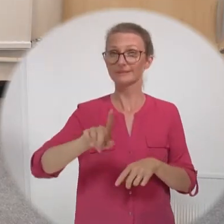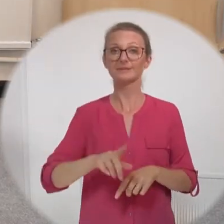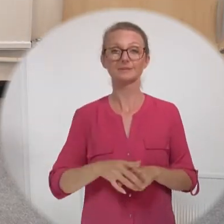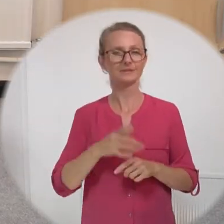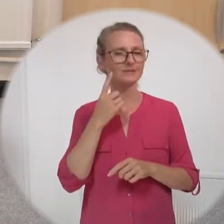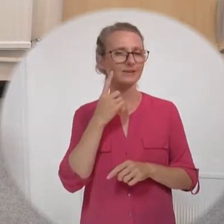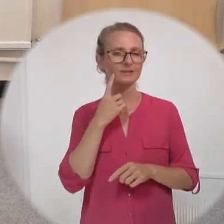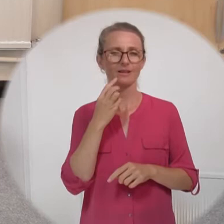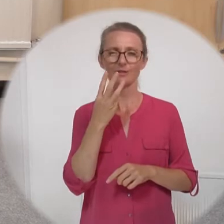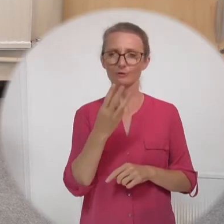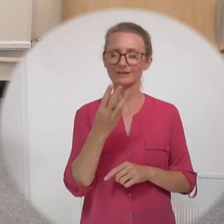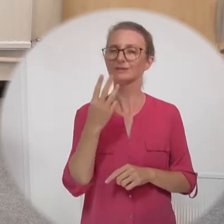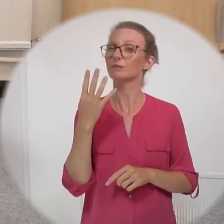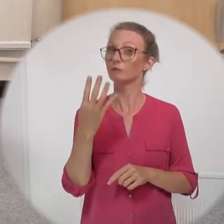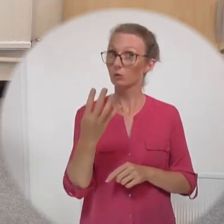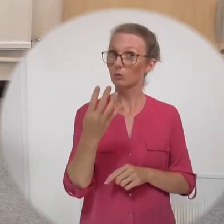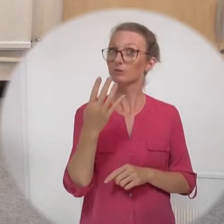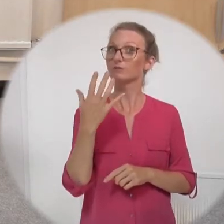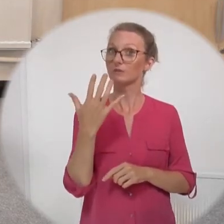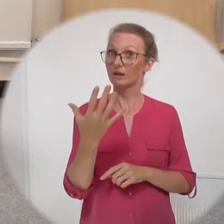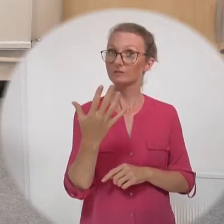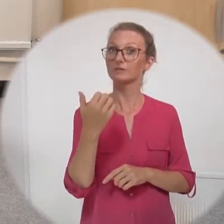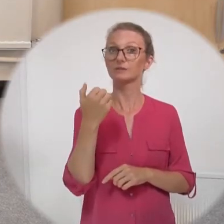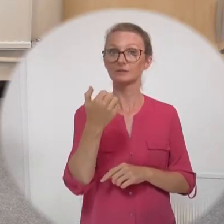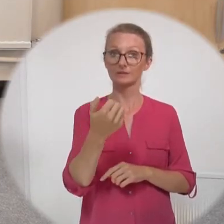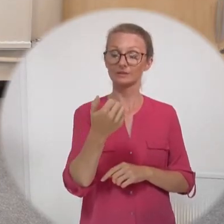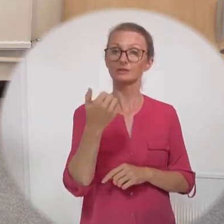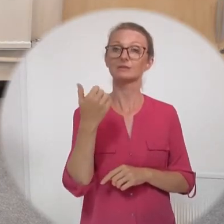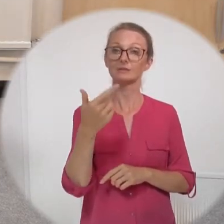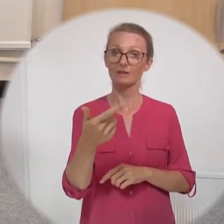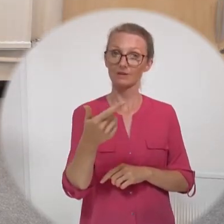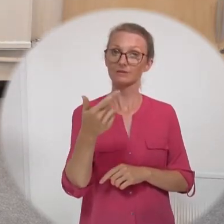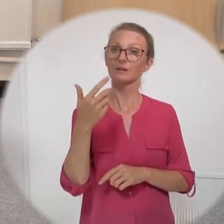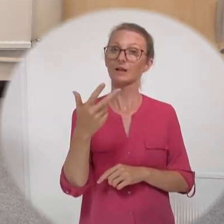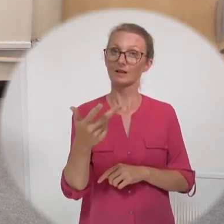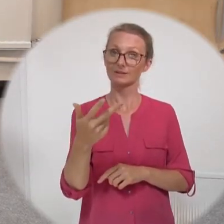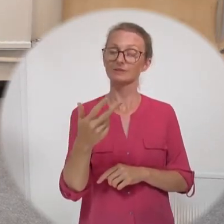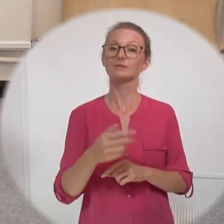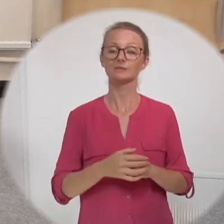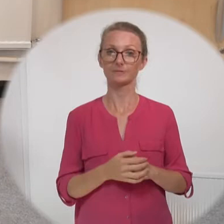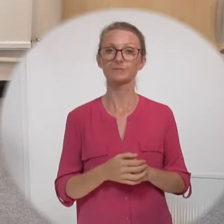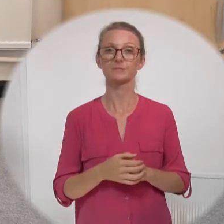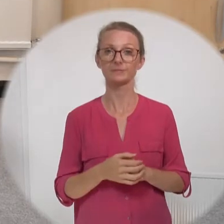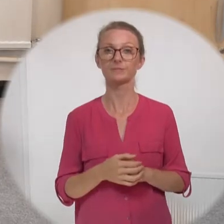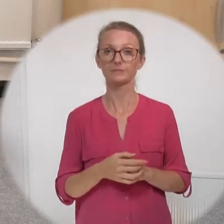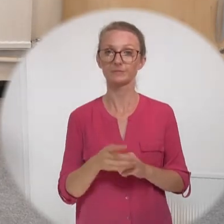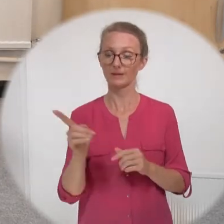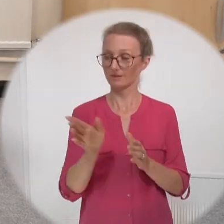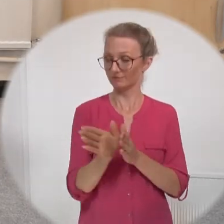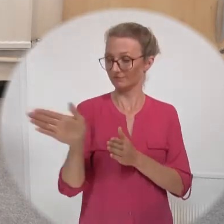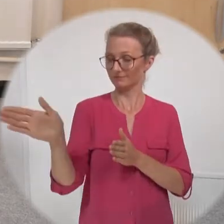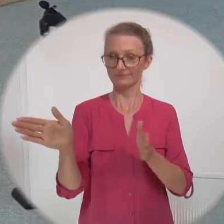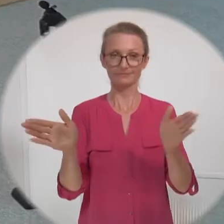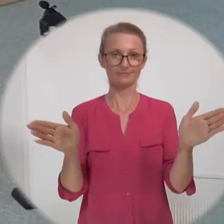3, 4, 5, 6, 7, 8, and then out to the corners.